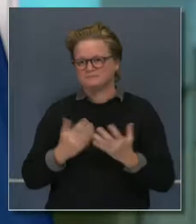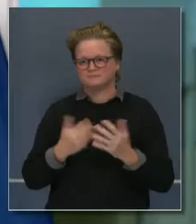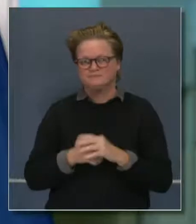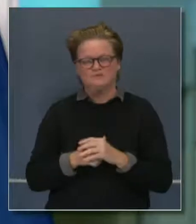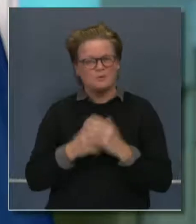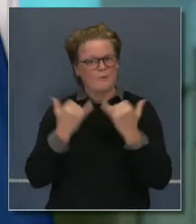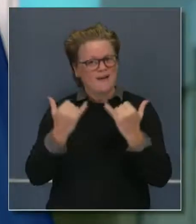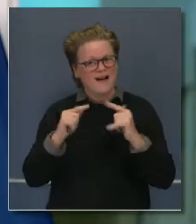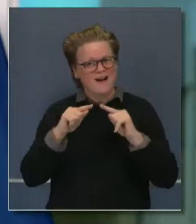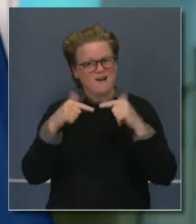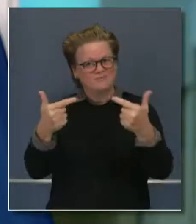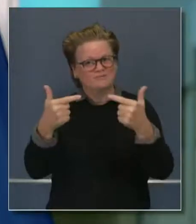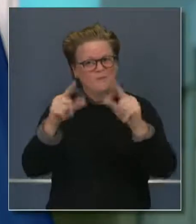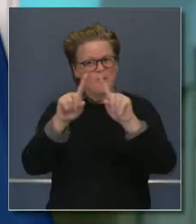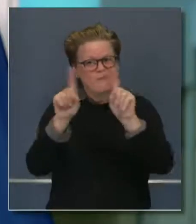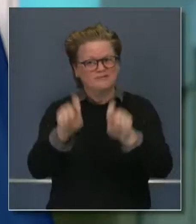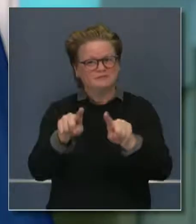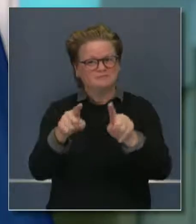Jeremy White, Politico.